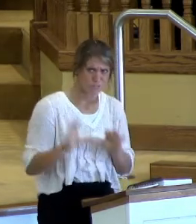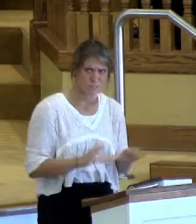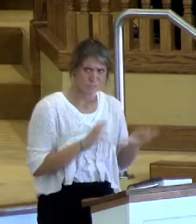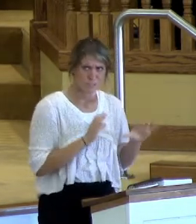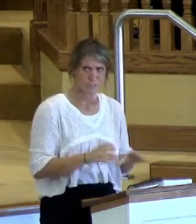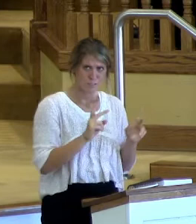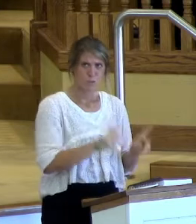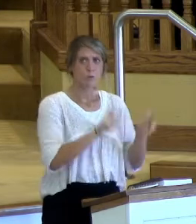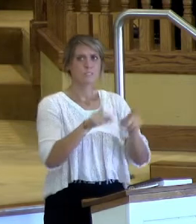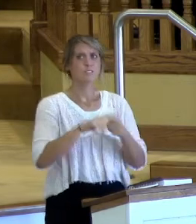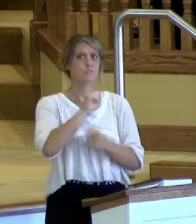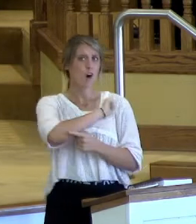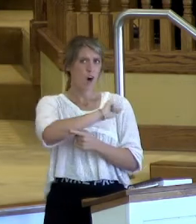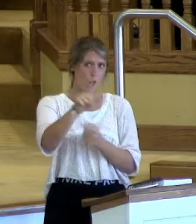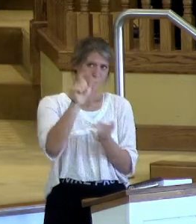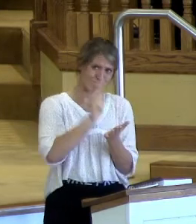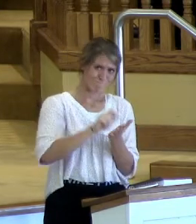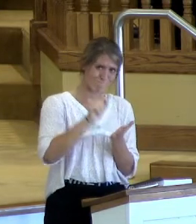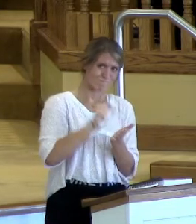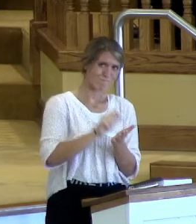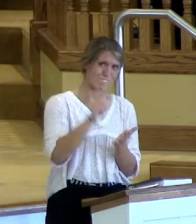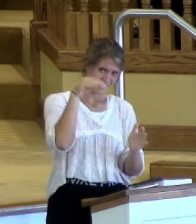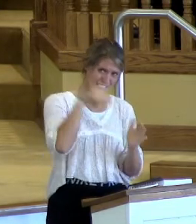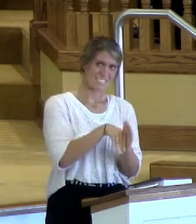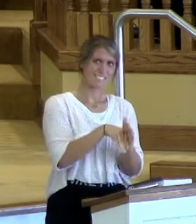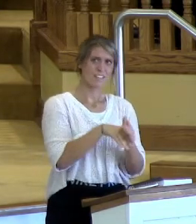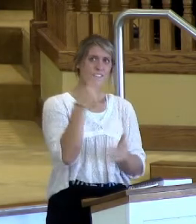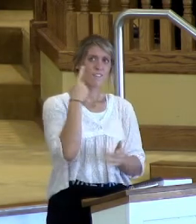observe according to all that is written therein.